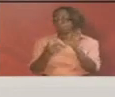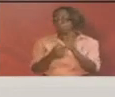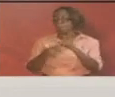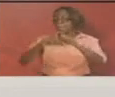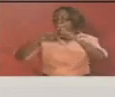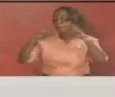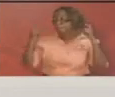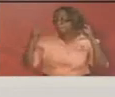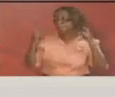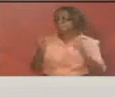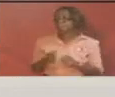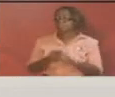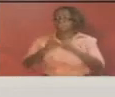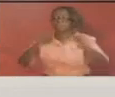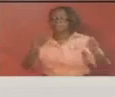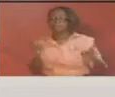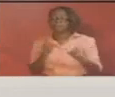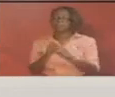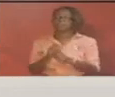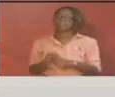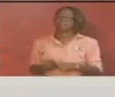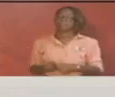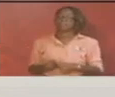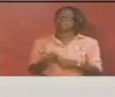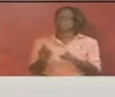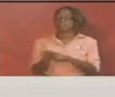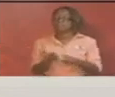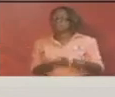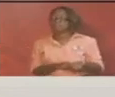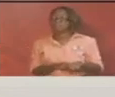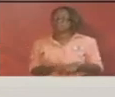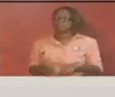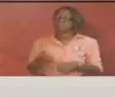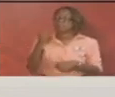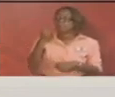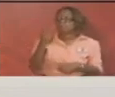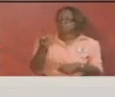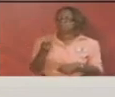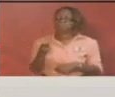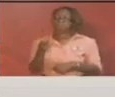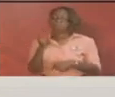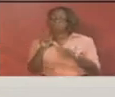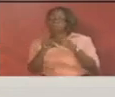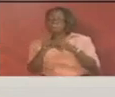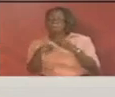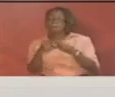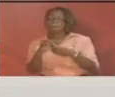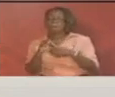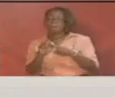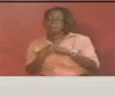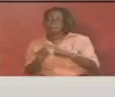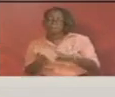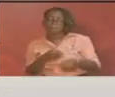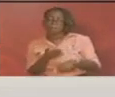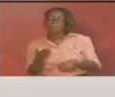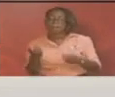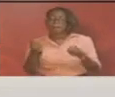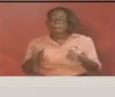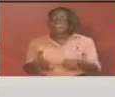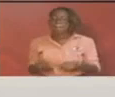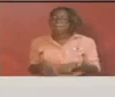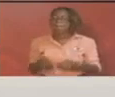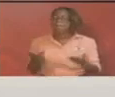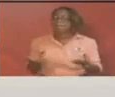also looked again at all of the steps that are taken both internationally, regionally, and locally to